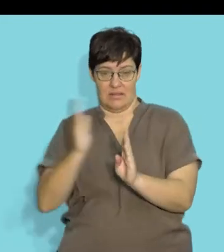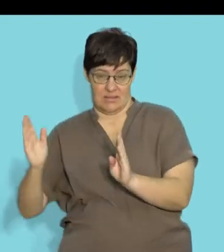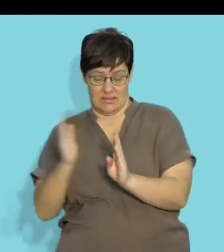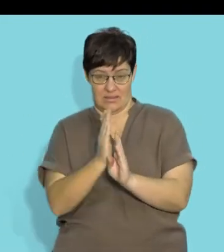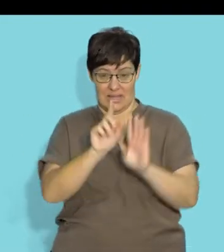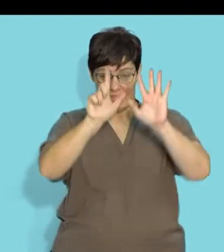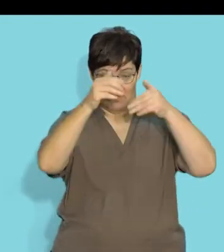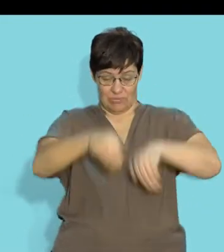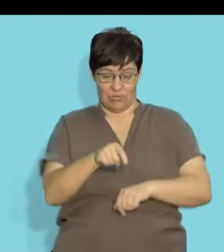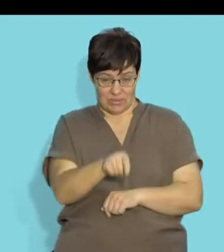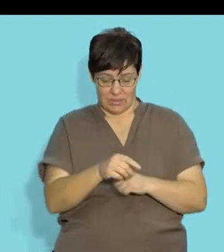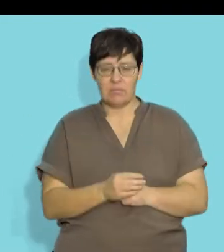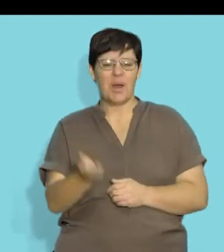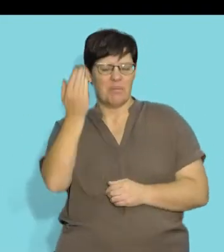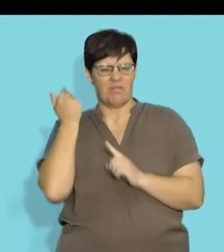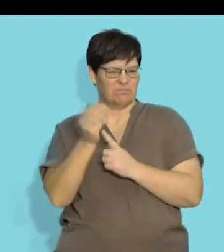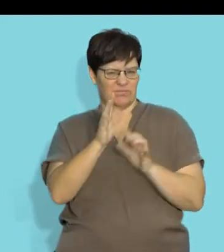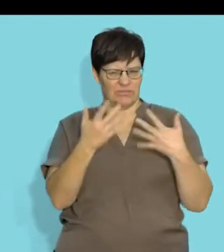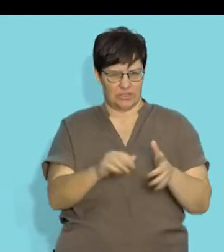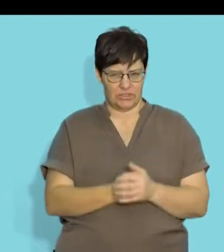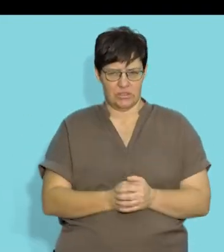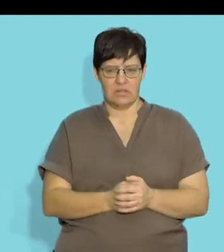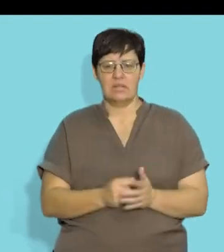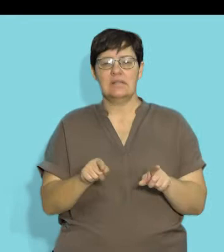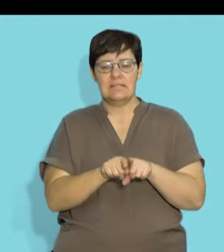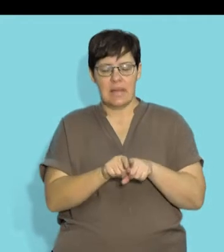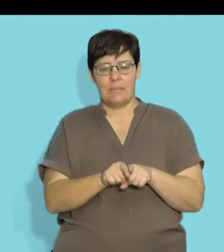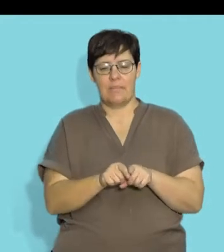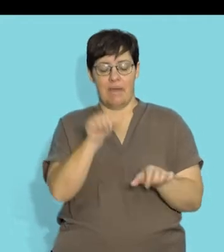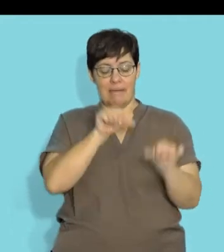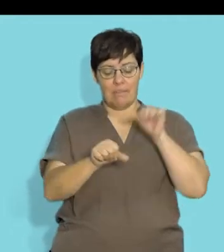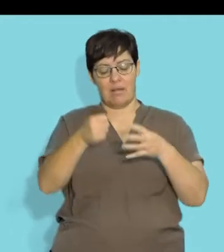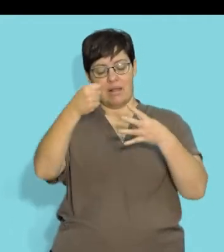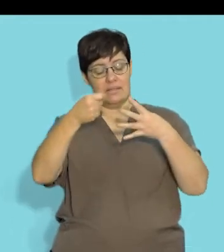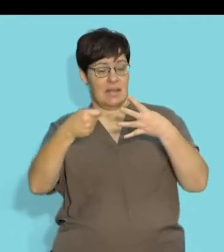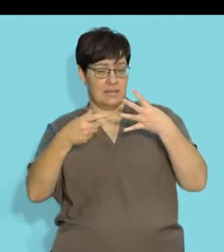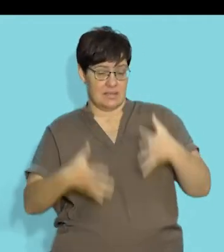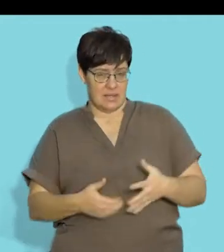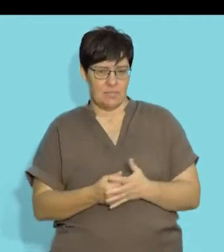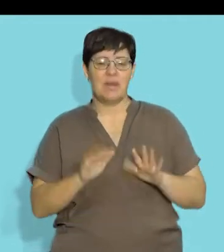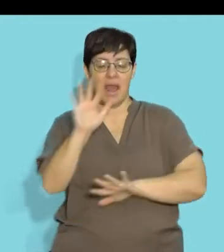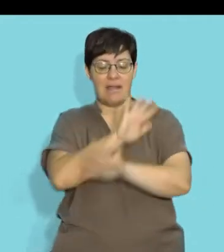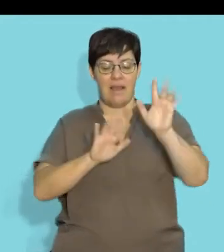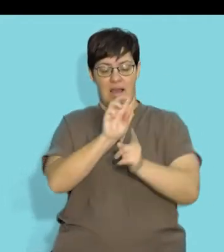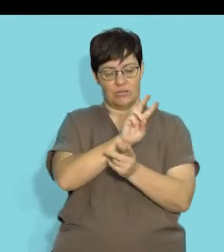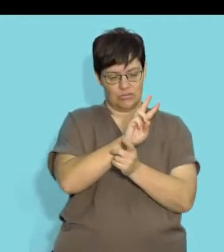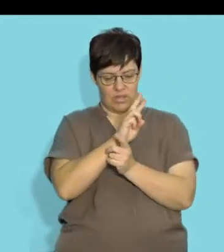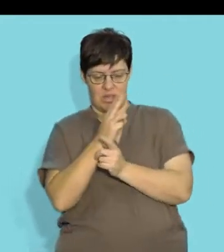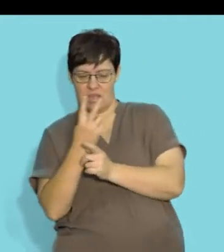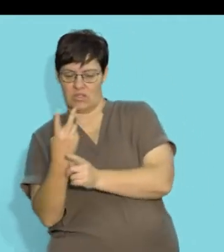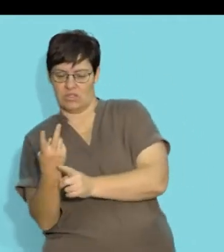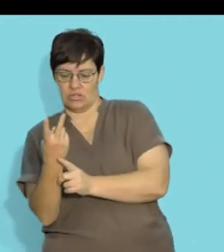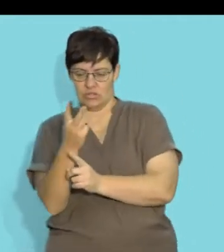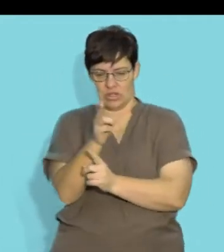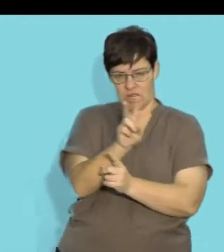exposed to this, previously. We also talk about chemical indicators, that have to do with color change when